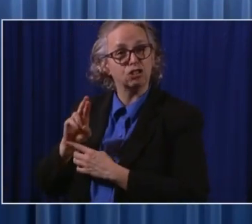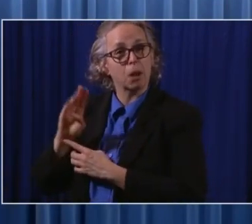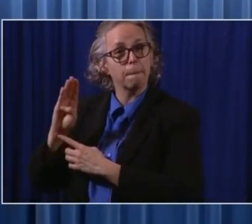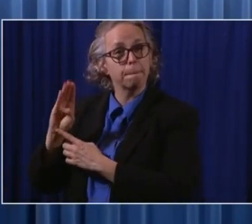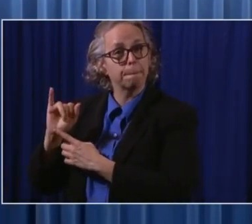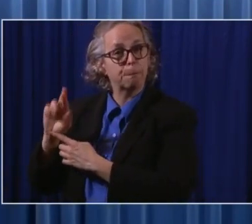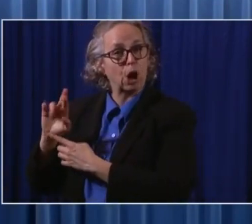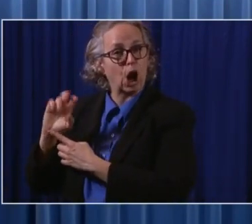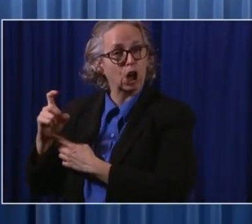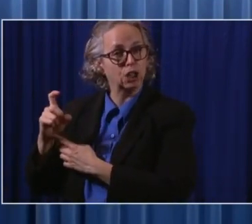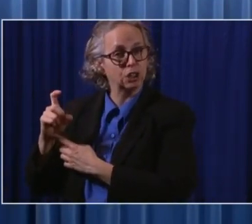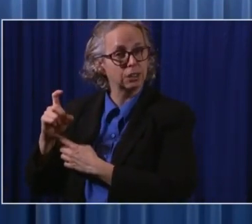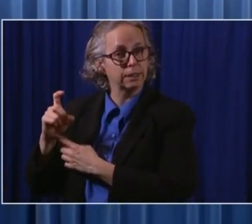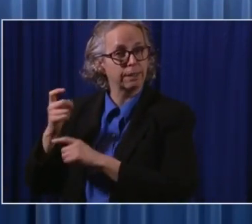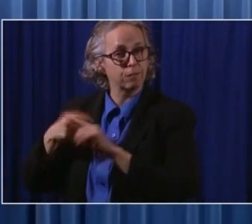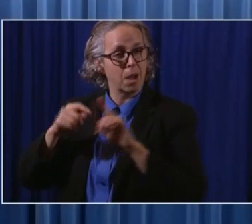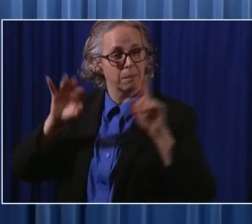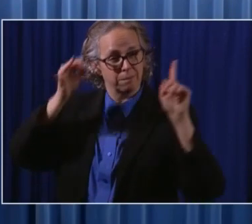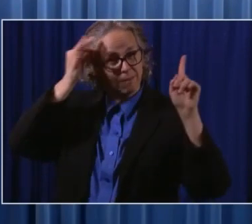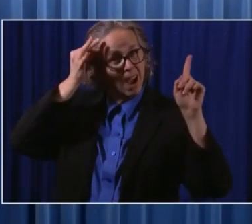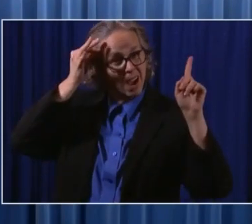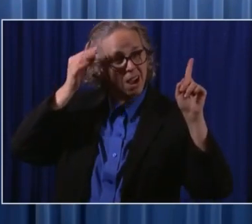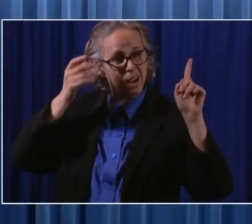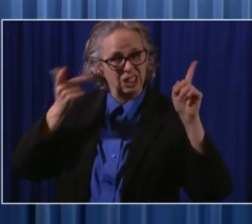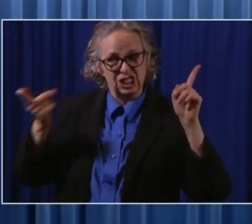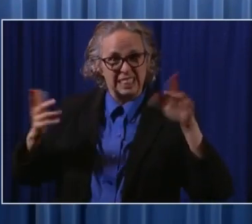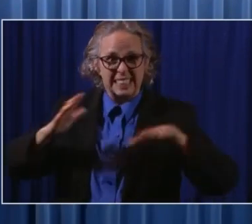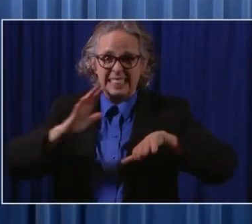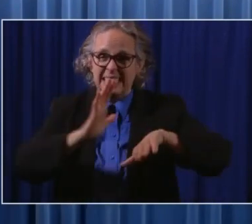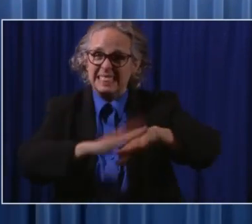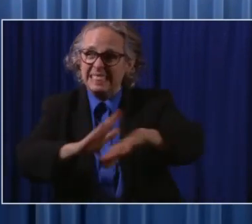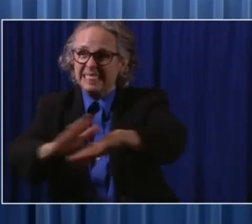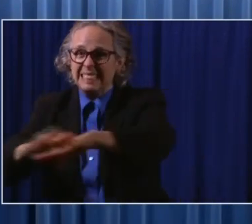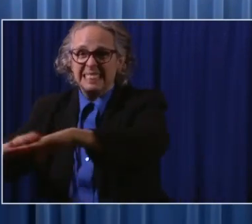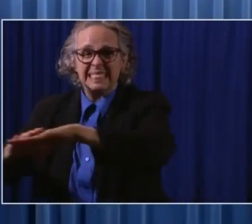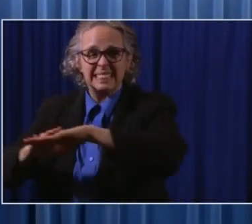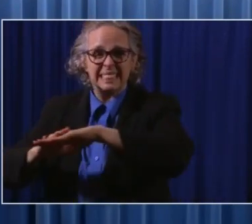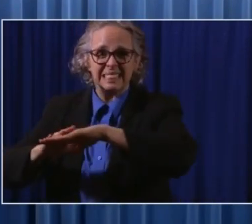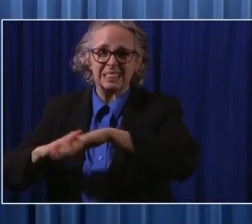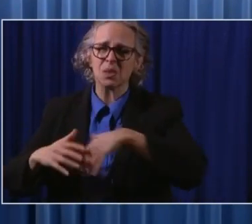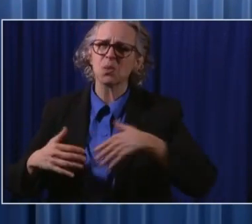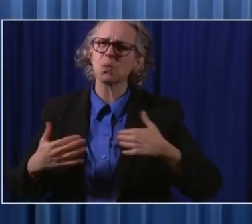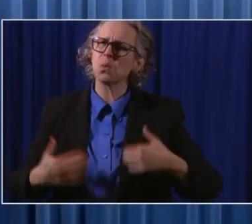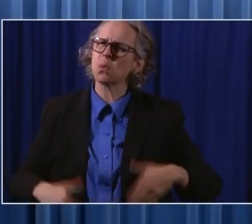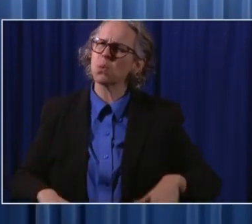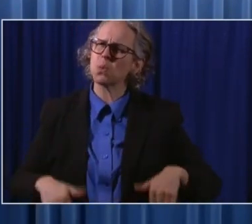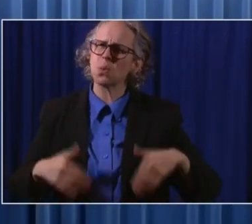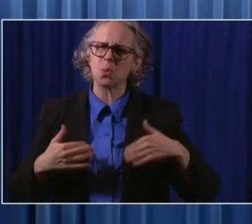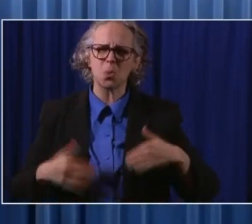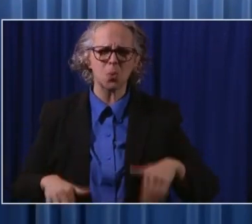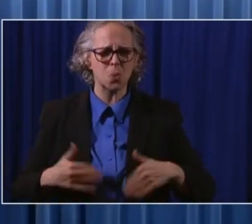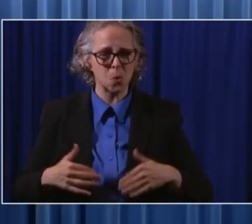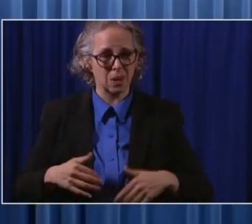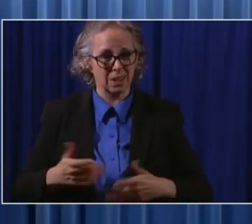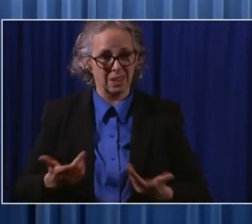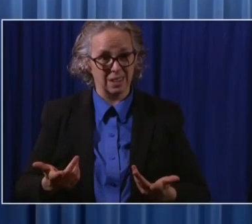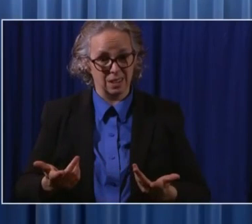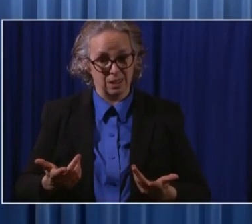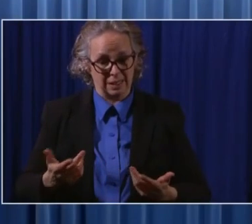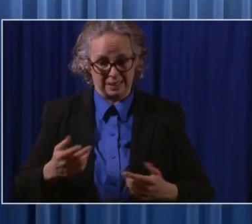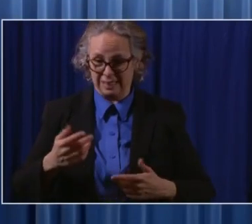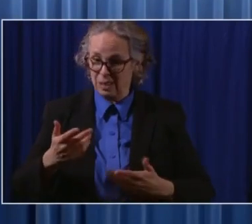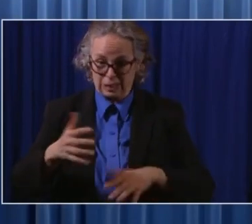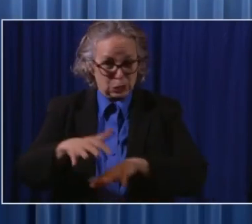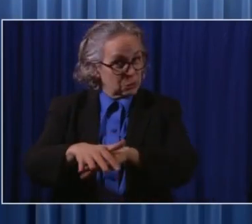said, look, if this will not slow down unless something slows it down, and mask